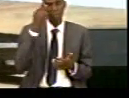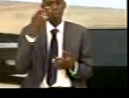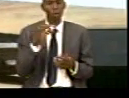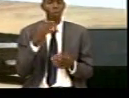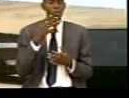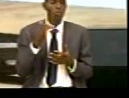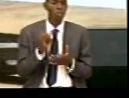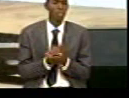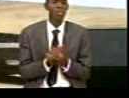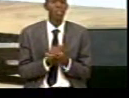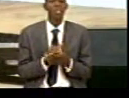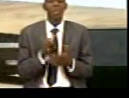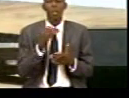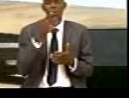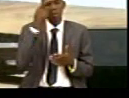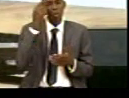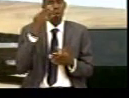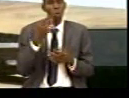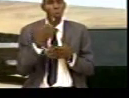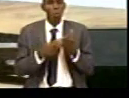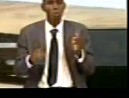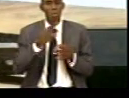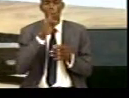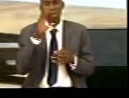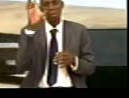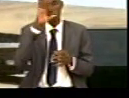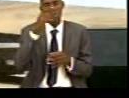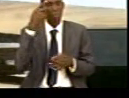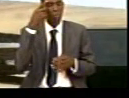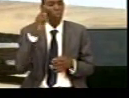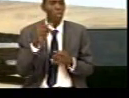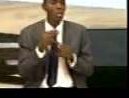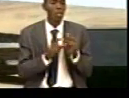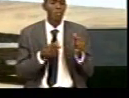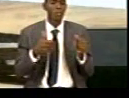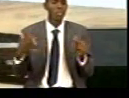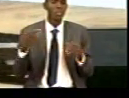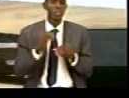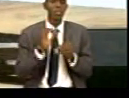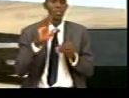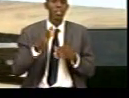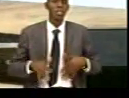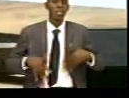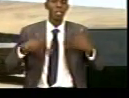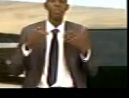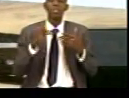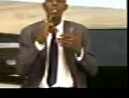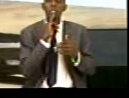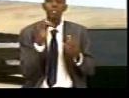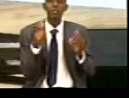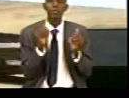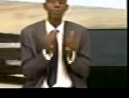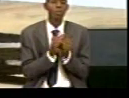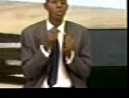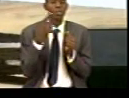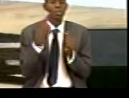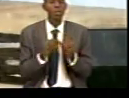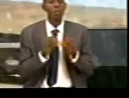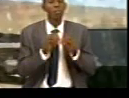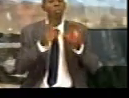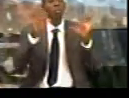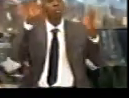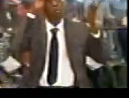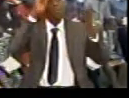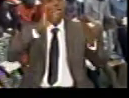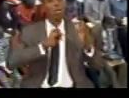looking at and what they're looking for, everything in their lives is with the bright hope. I pray you'll